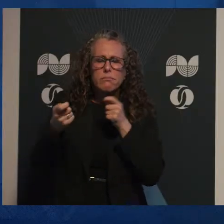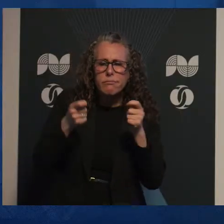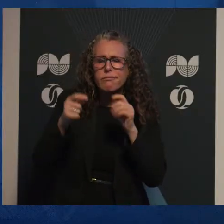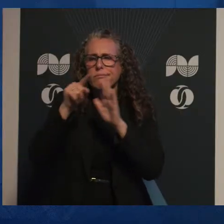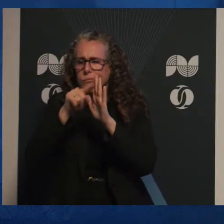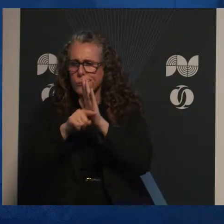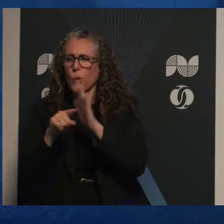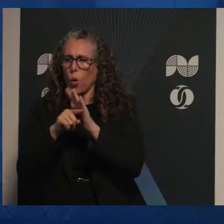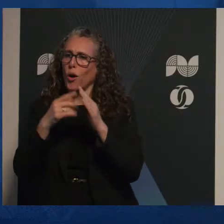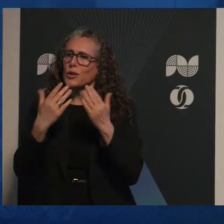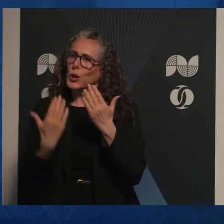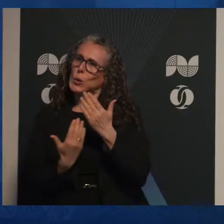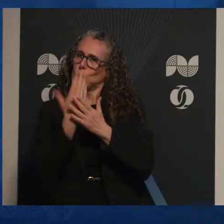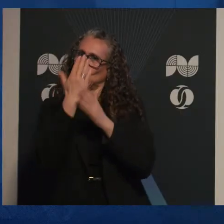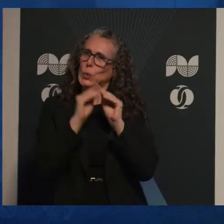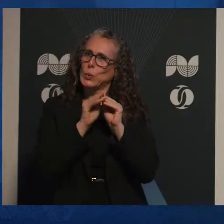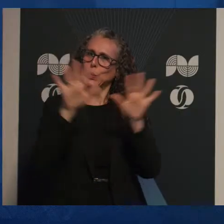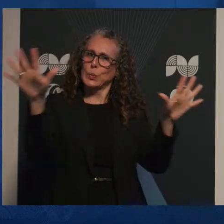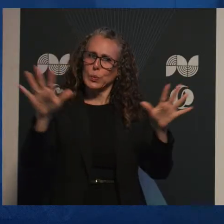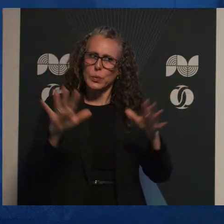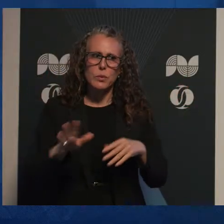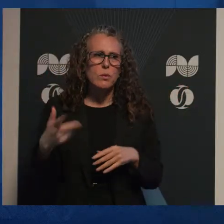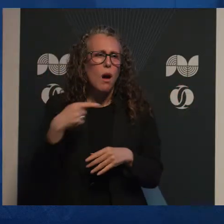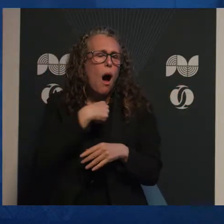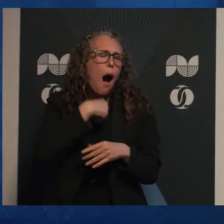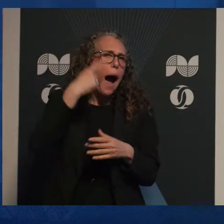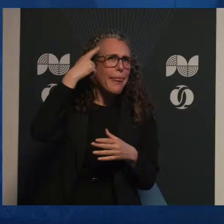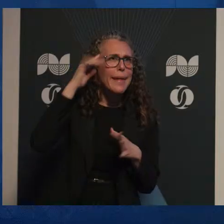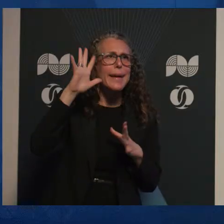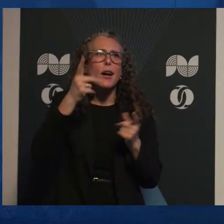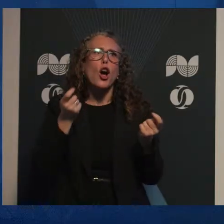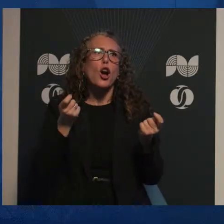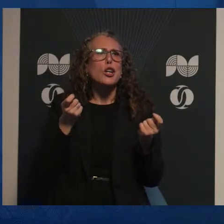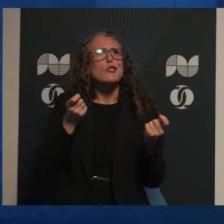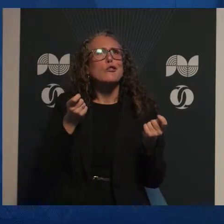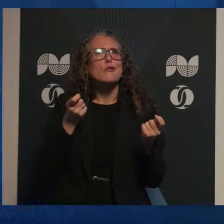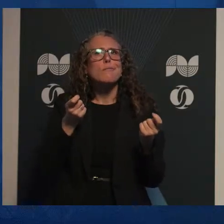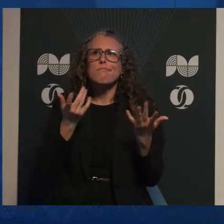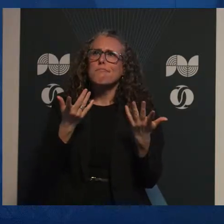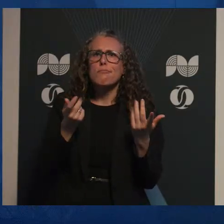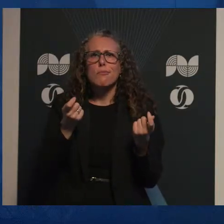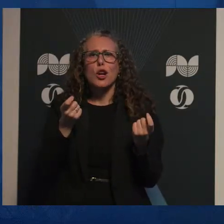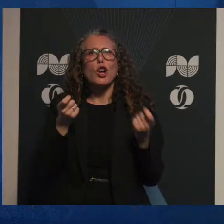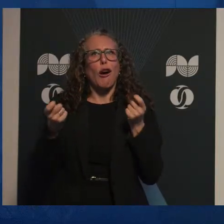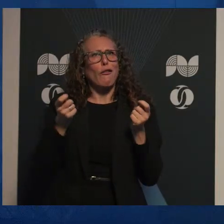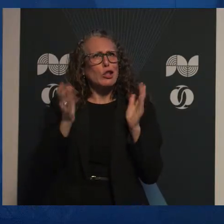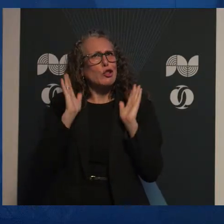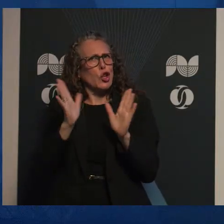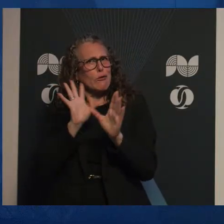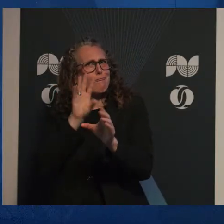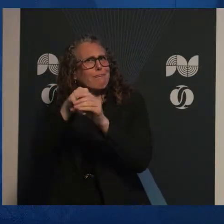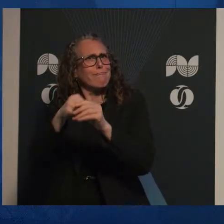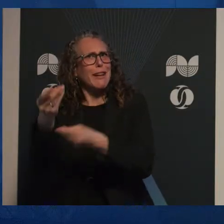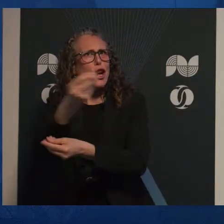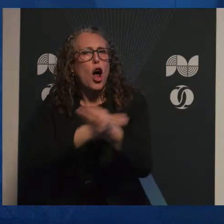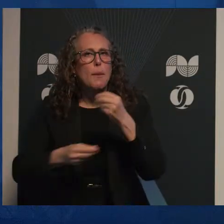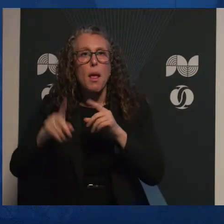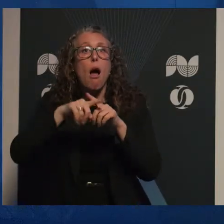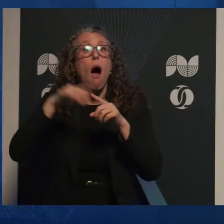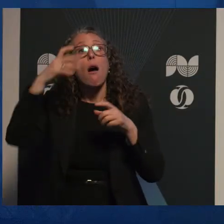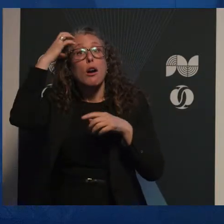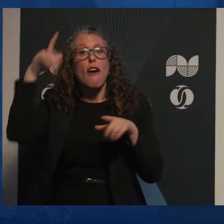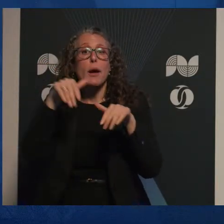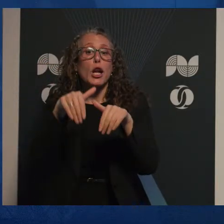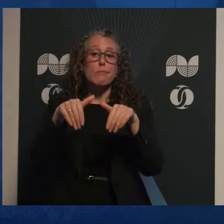when I think about this, I always think that there are very good reasons for governments to intervene in economies, to tackle market